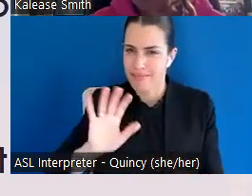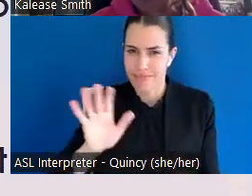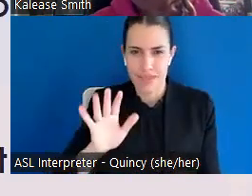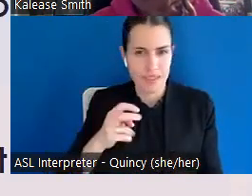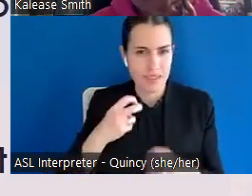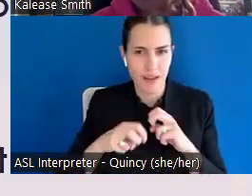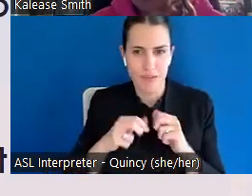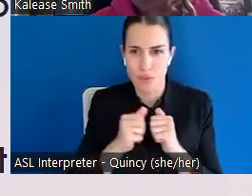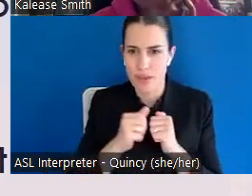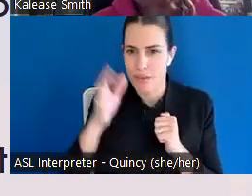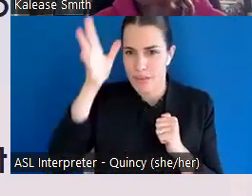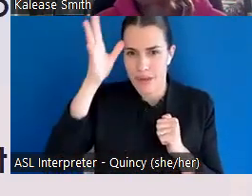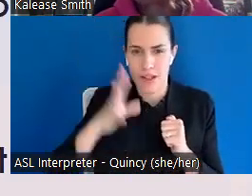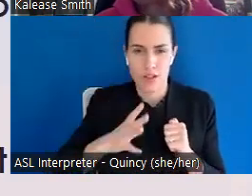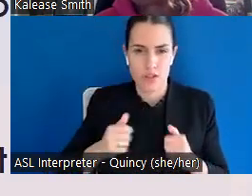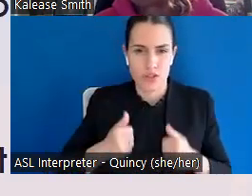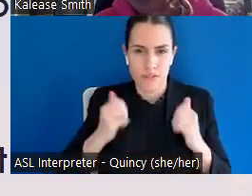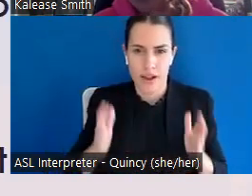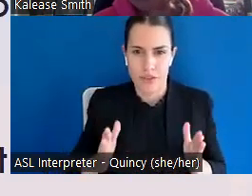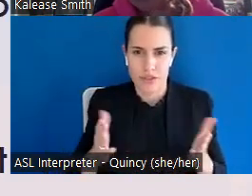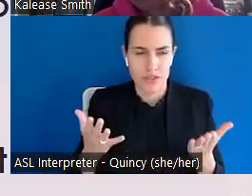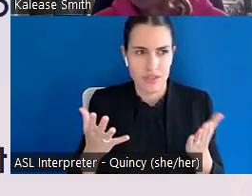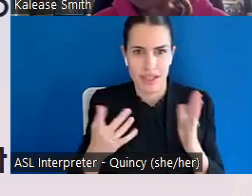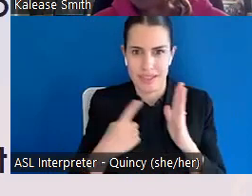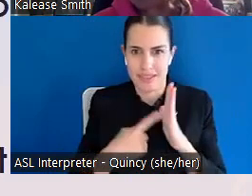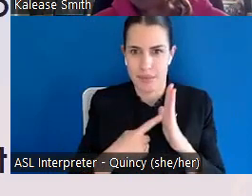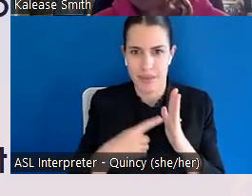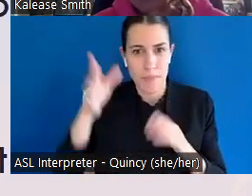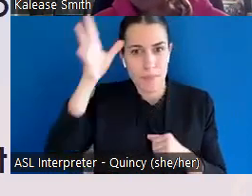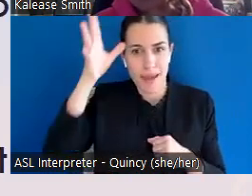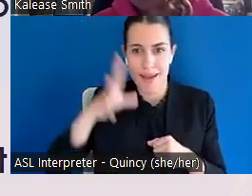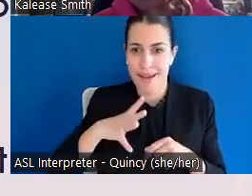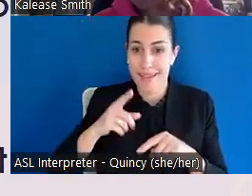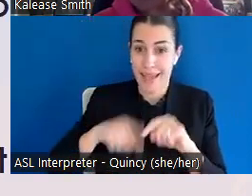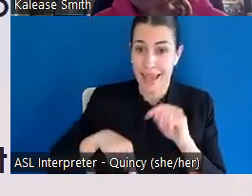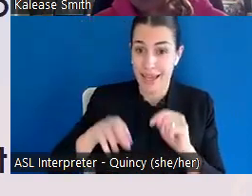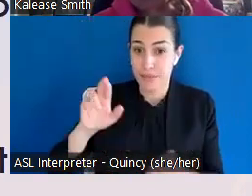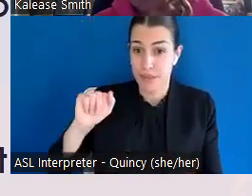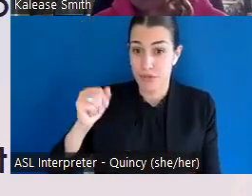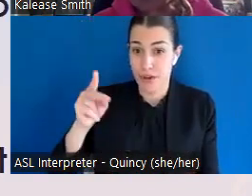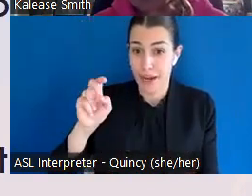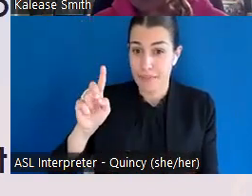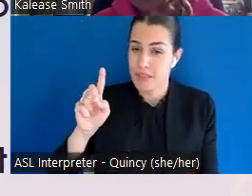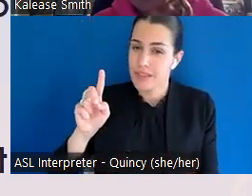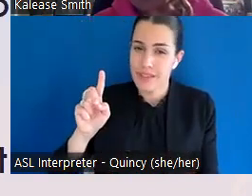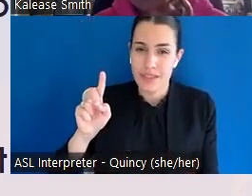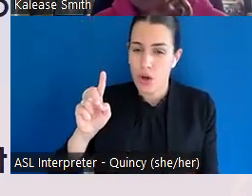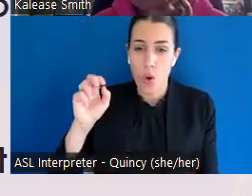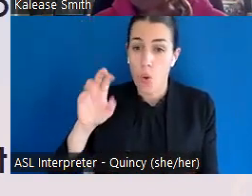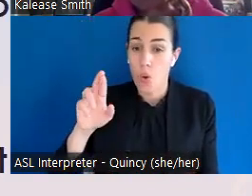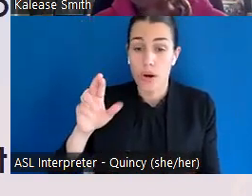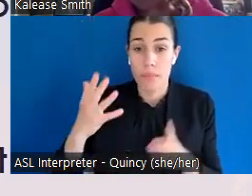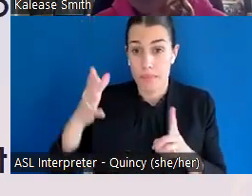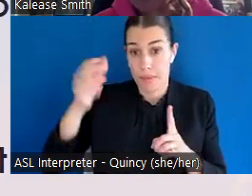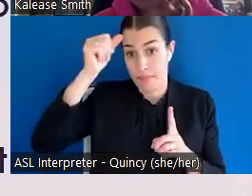this idea that men, for example, can't be raped, or even when a man might have some type of physiological